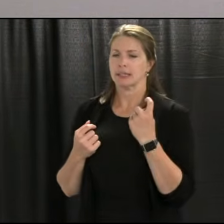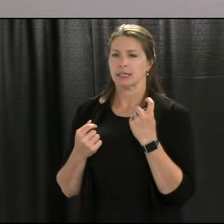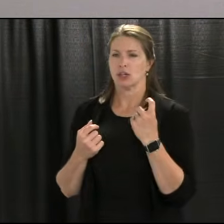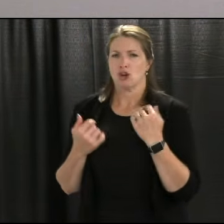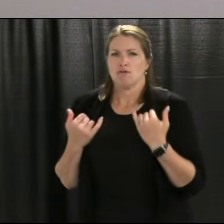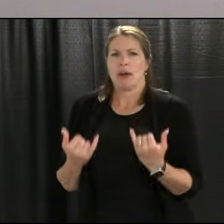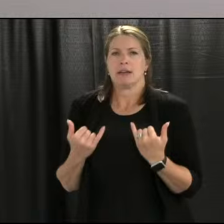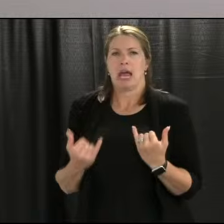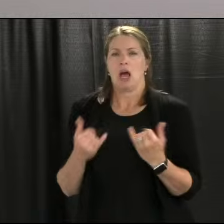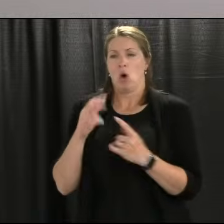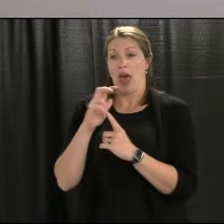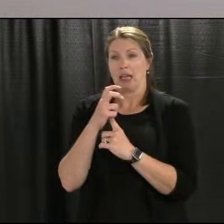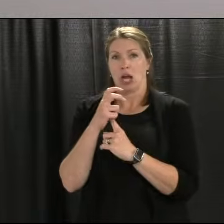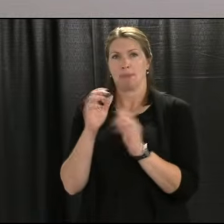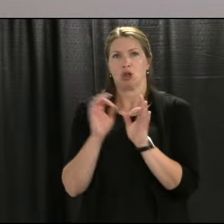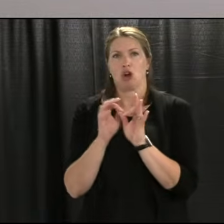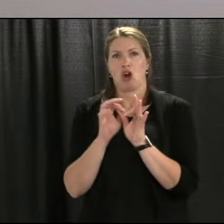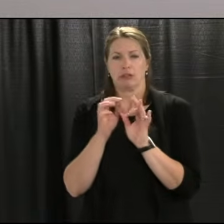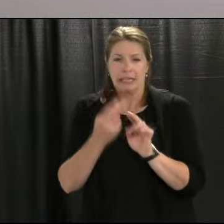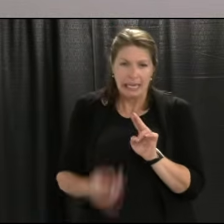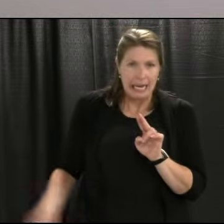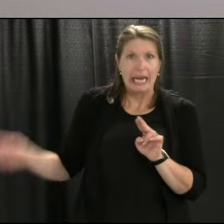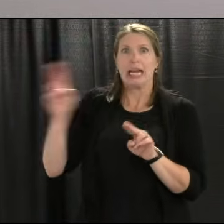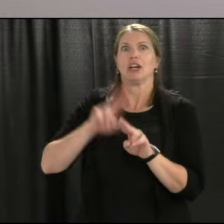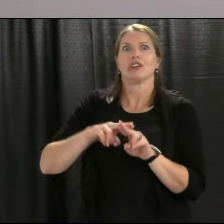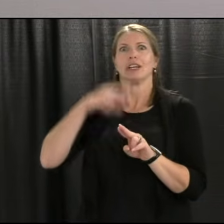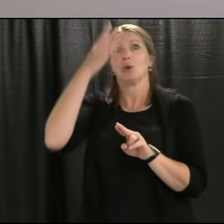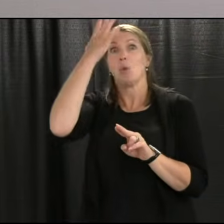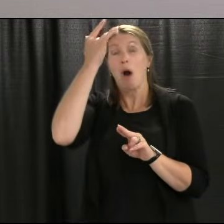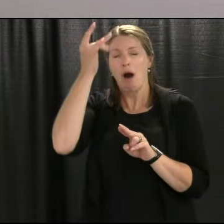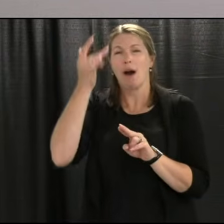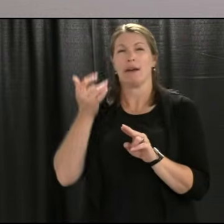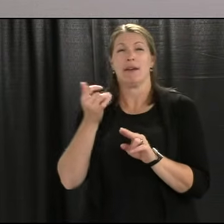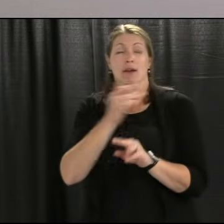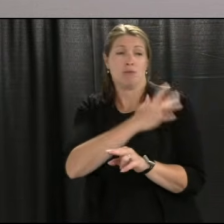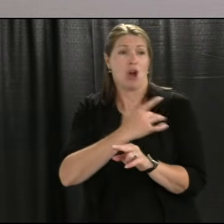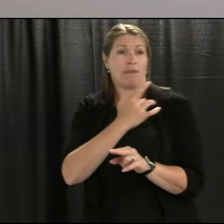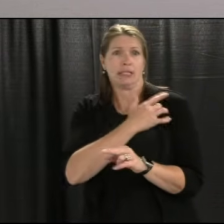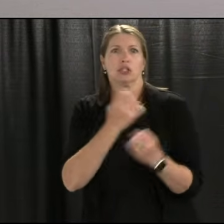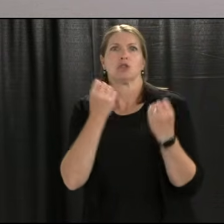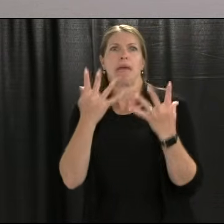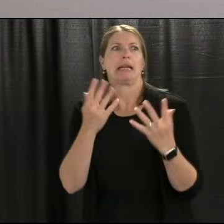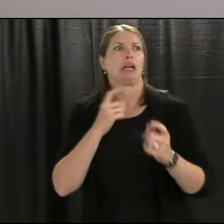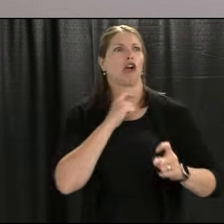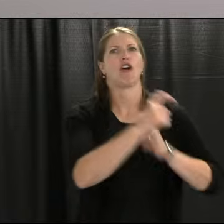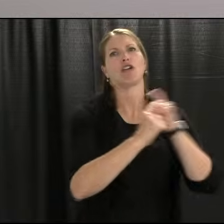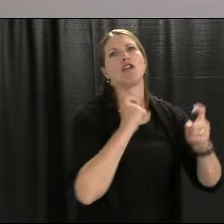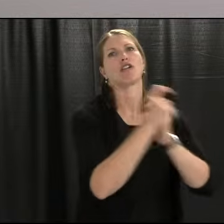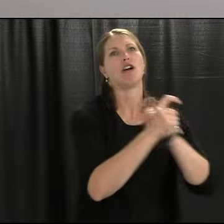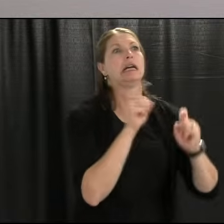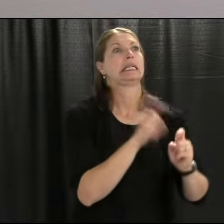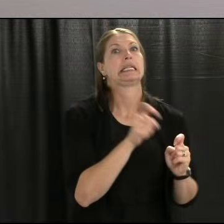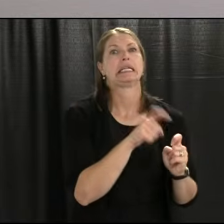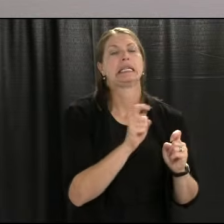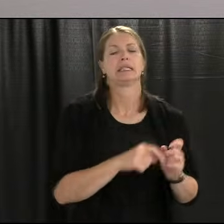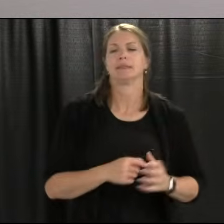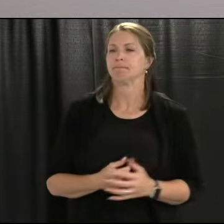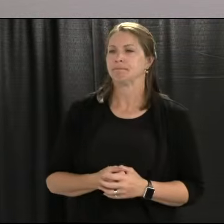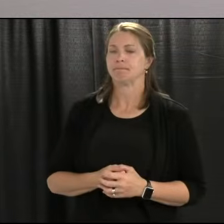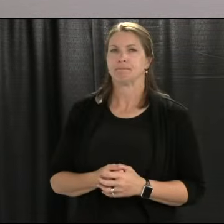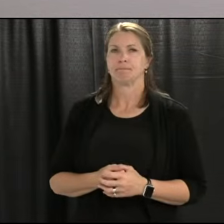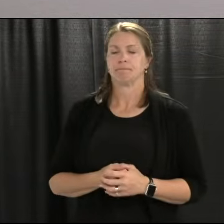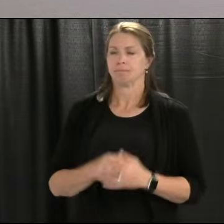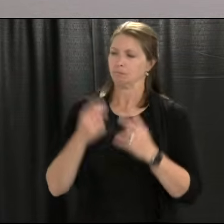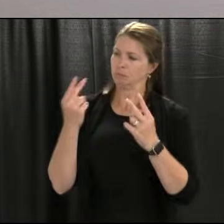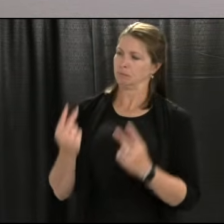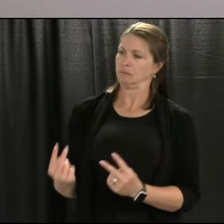demand right across Canada, because maybe everybody wants some sort of asset to come help their province if they have a fire? So we've not often in the last